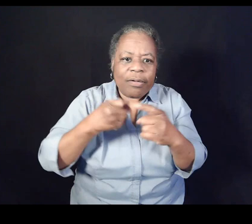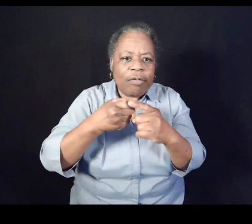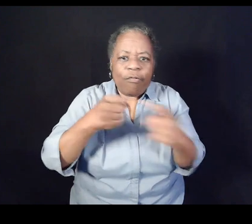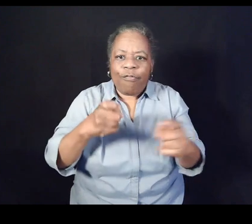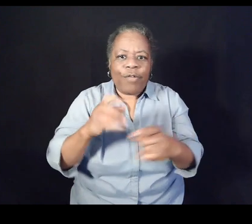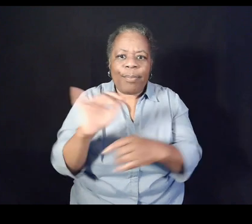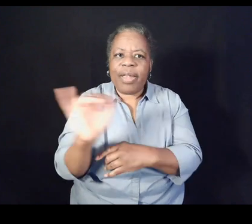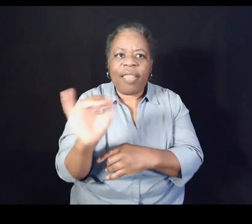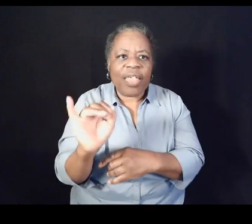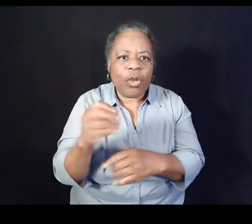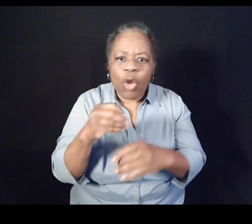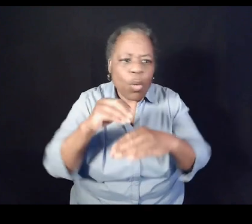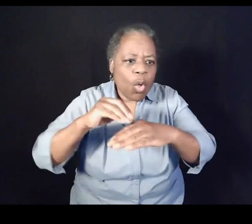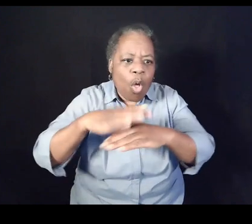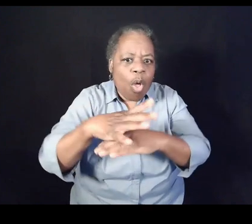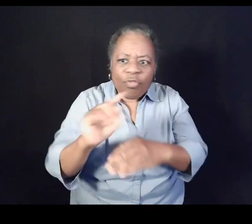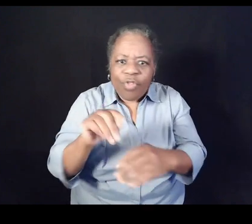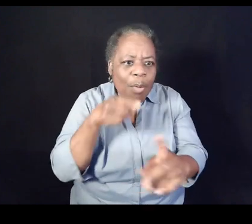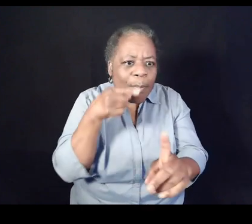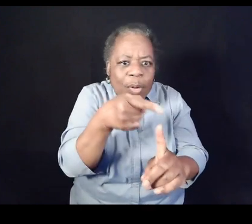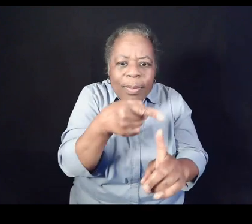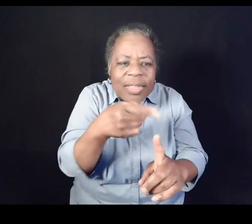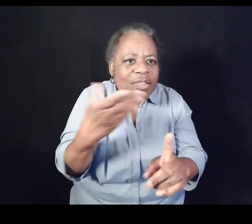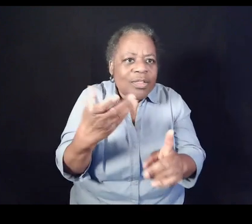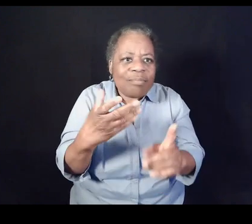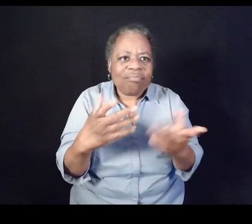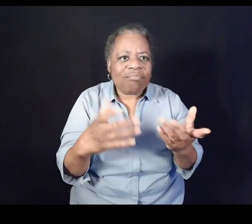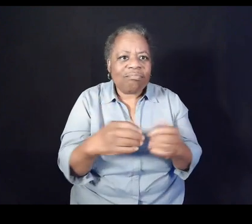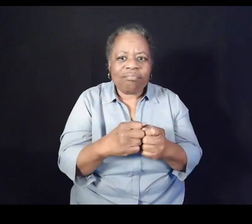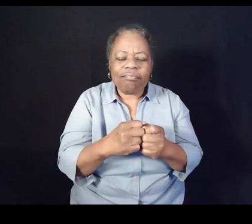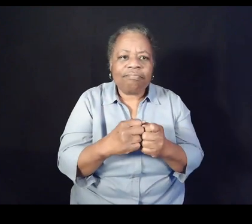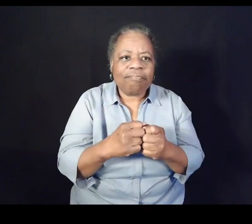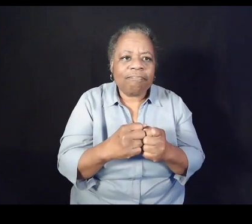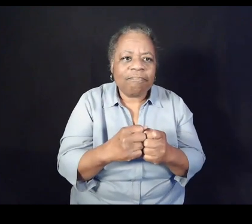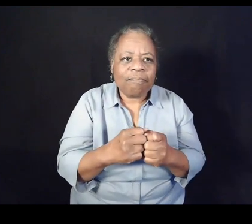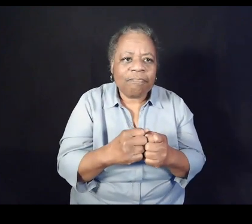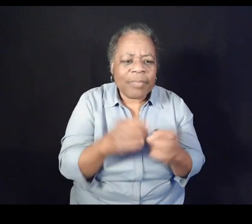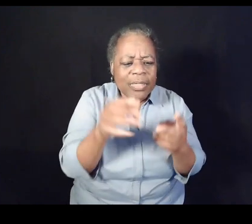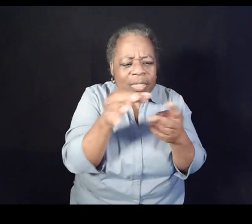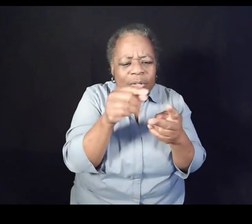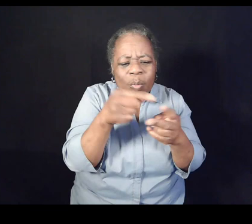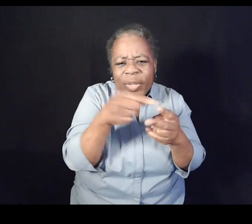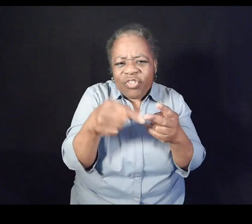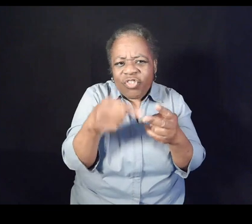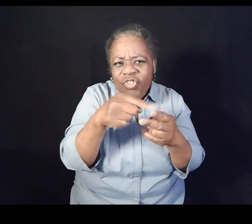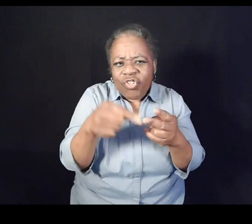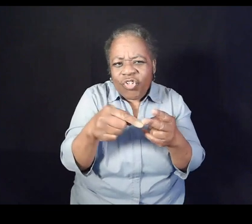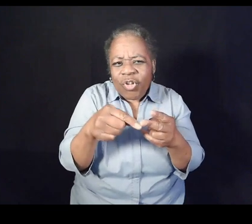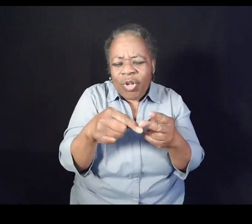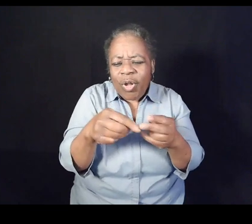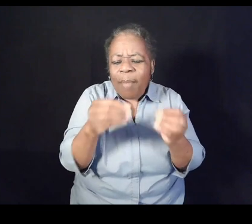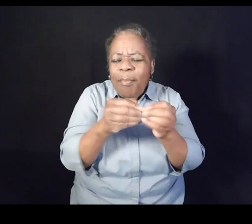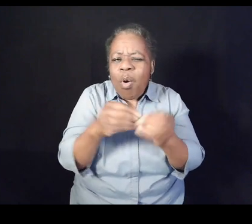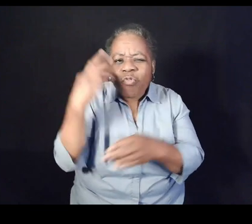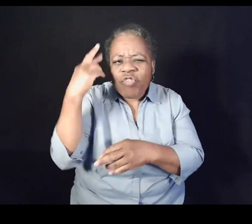no cause or purpose or design. Which is the more reasonable